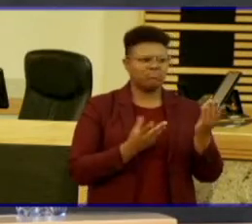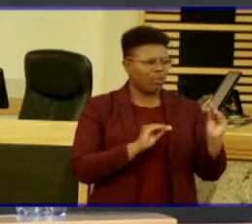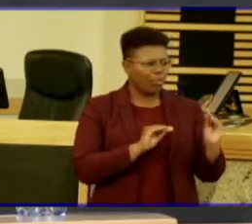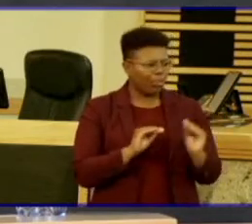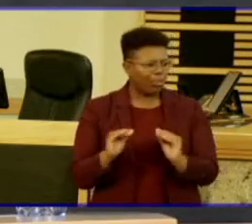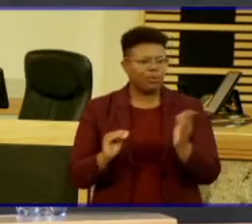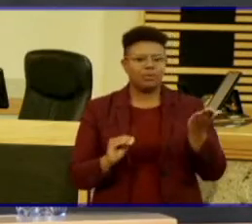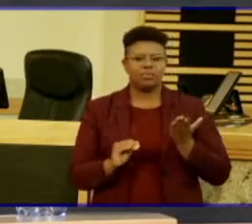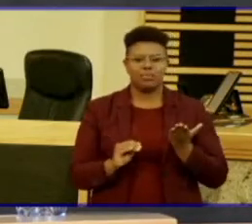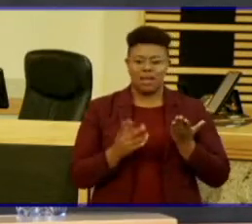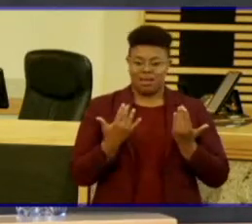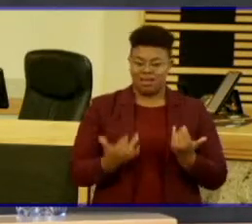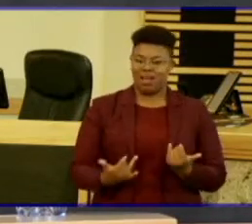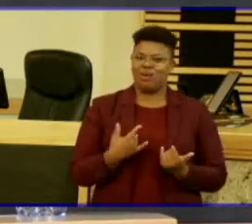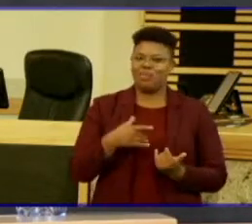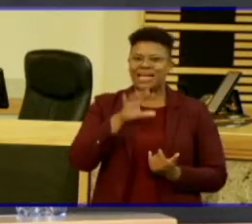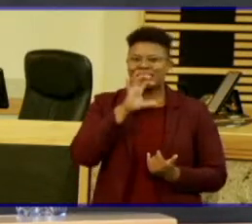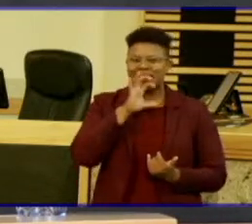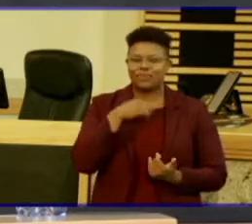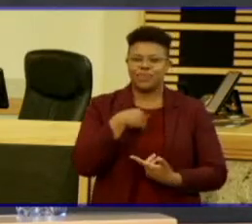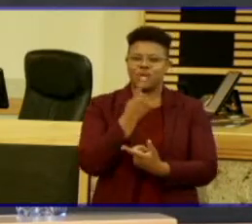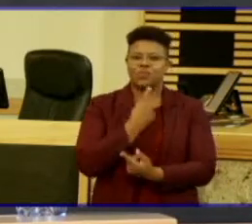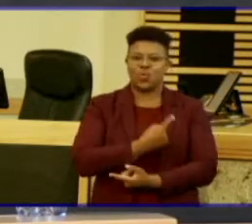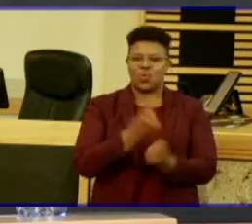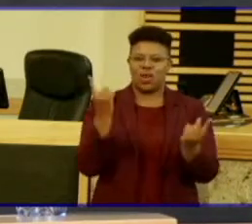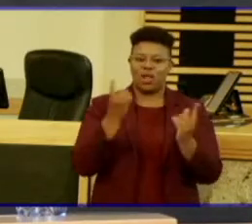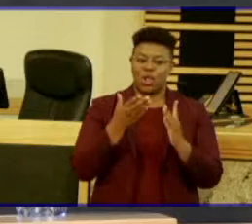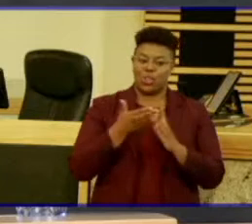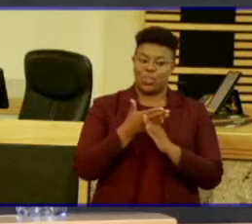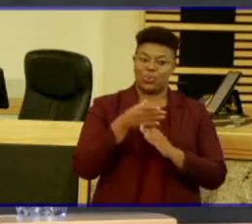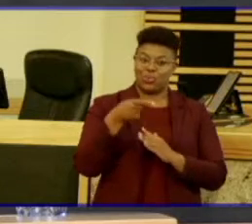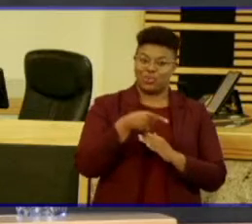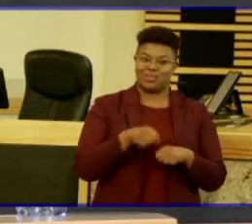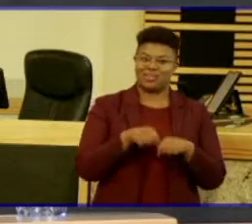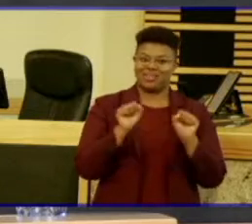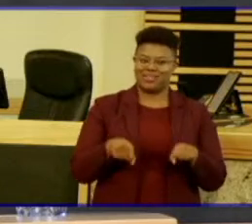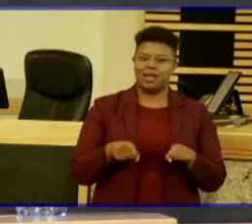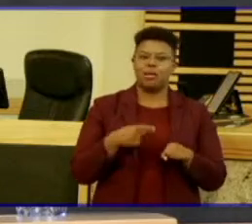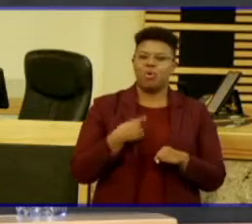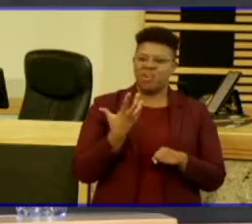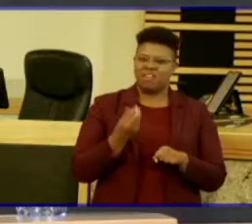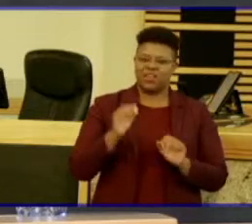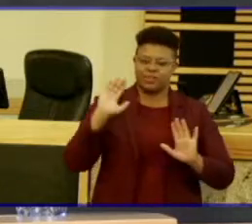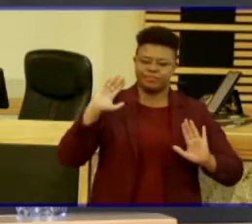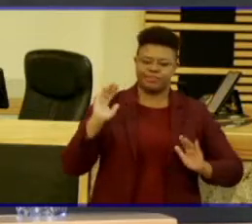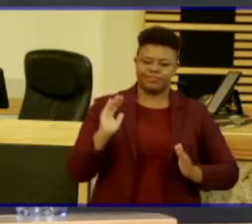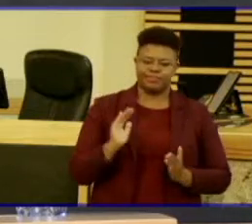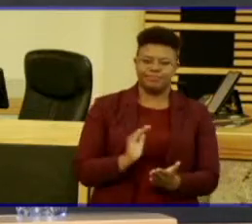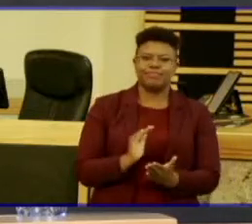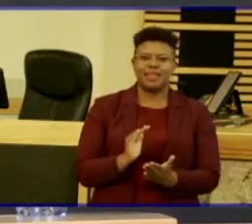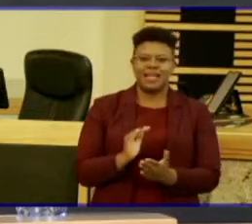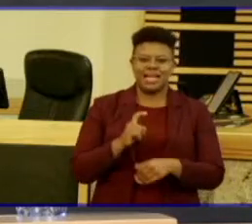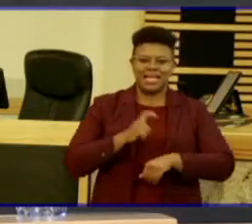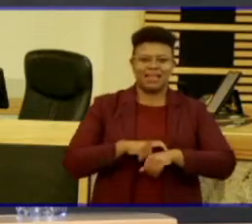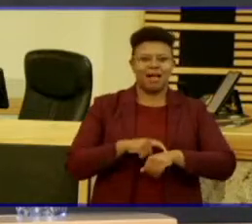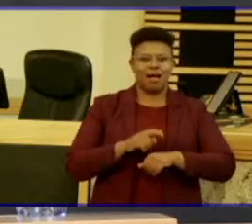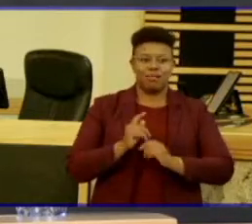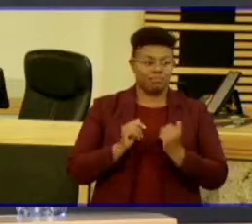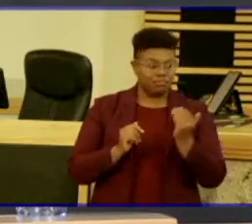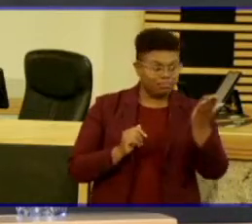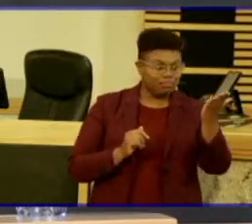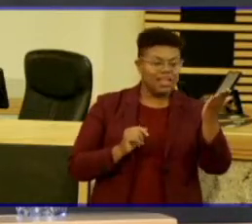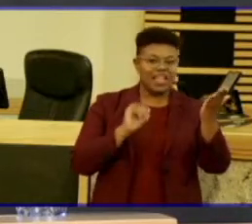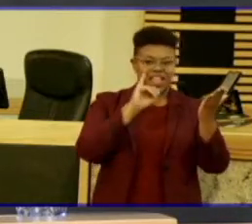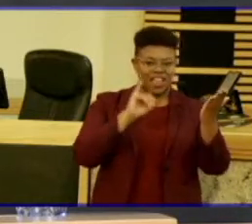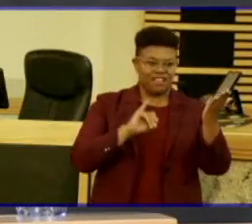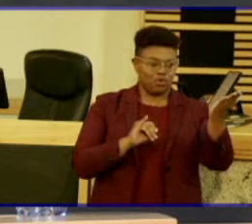I'm pleased to announce that through the rollout of this system, we have reduced the average turnaround time for the payment of